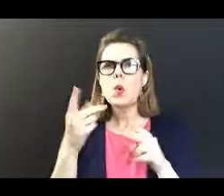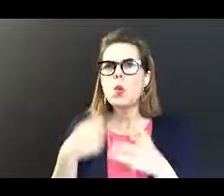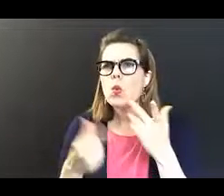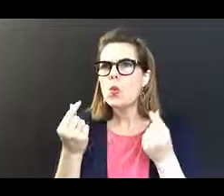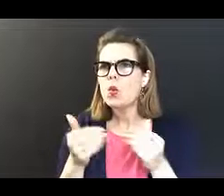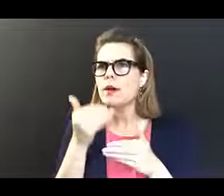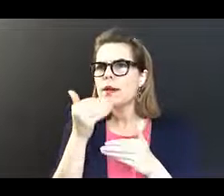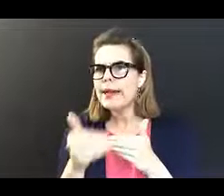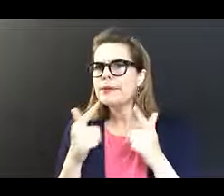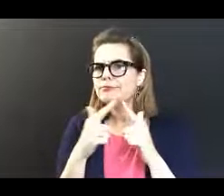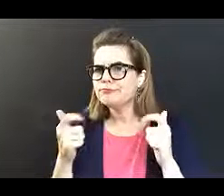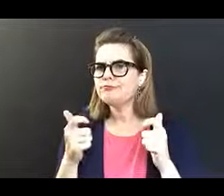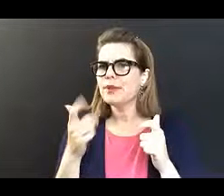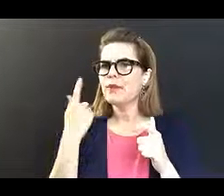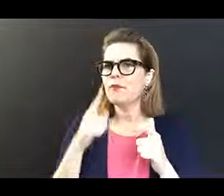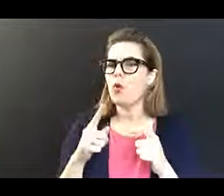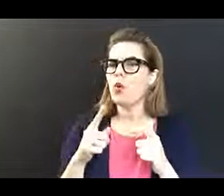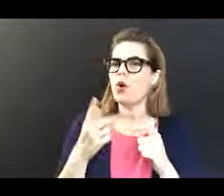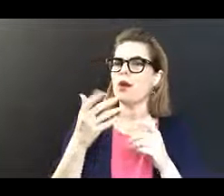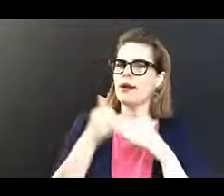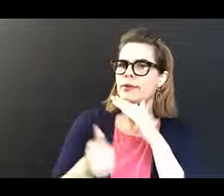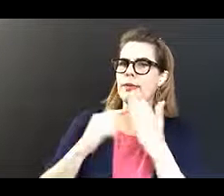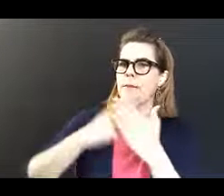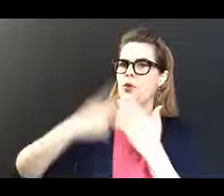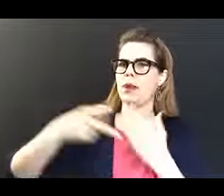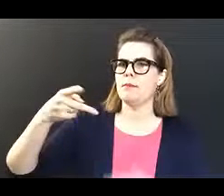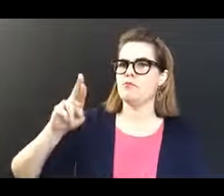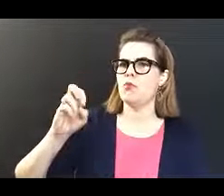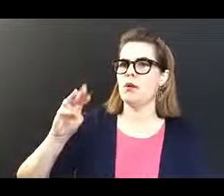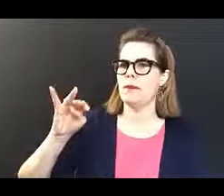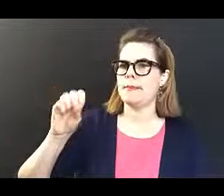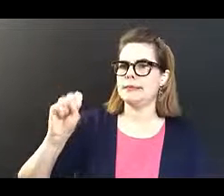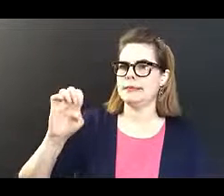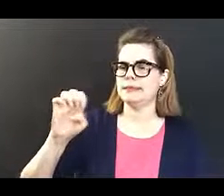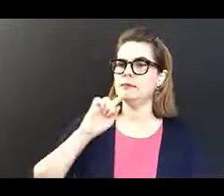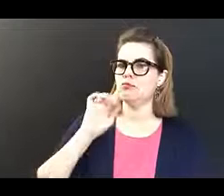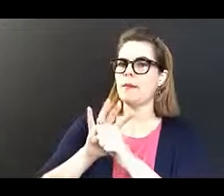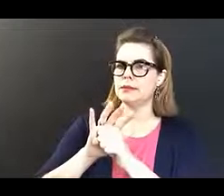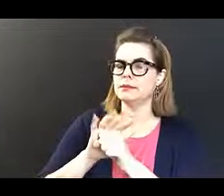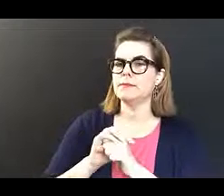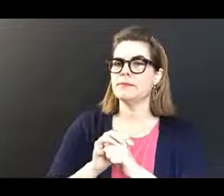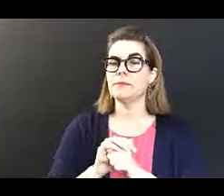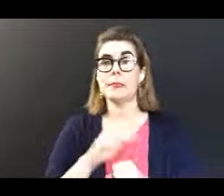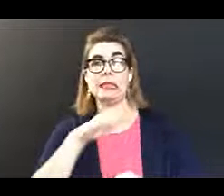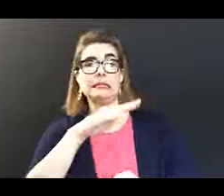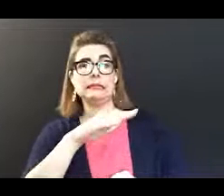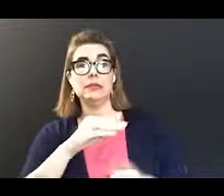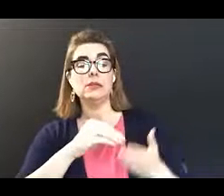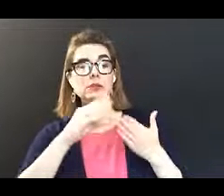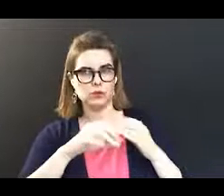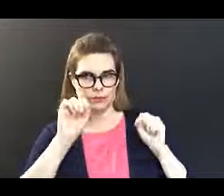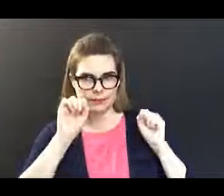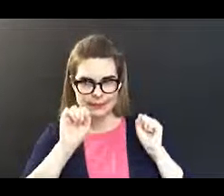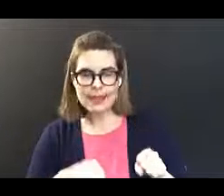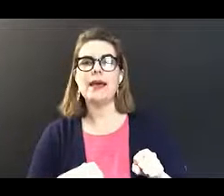complete in order to qualify for Promise. And students, yeah, students can qualify, get free, no